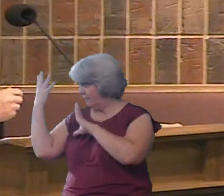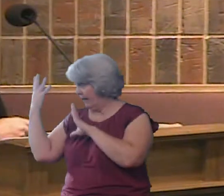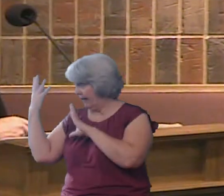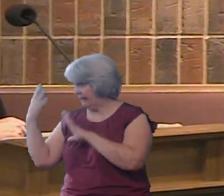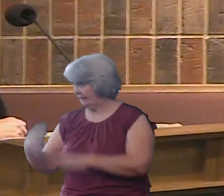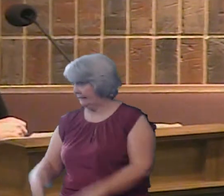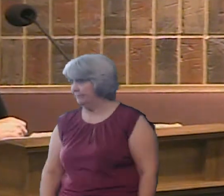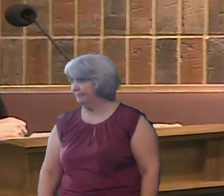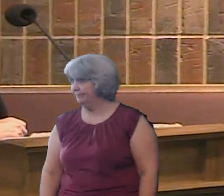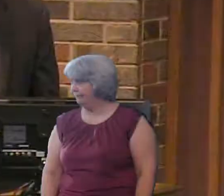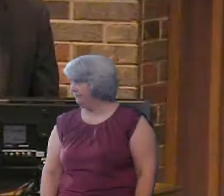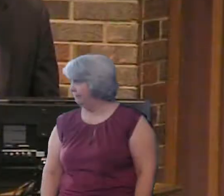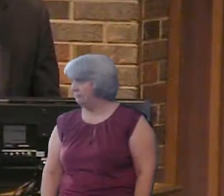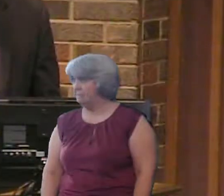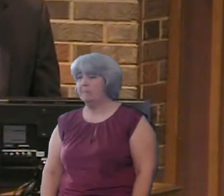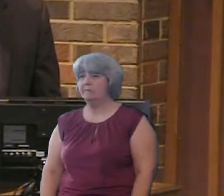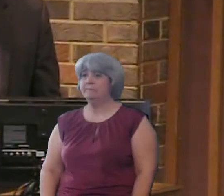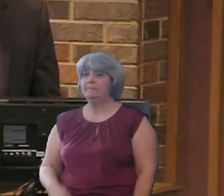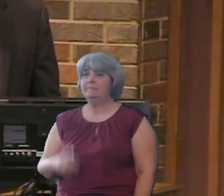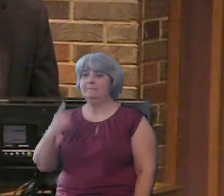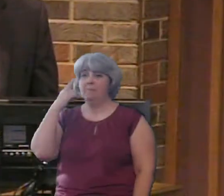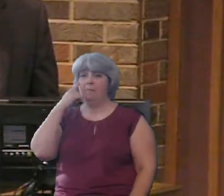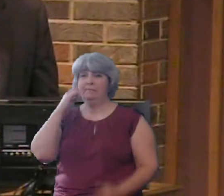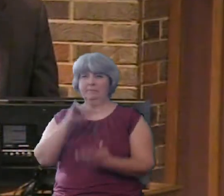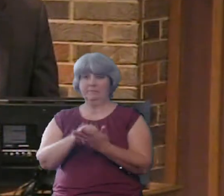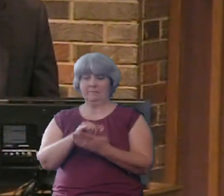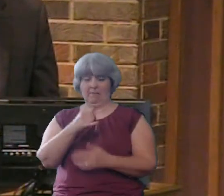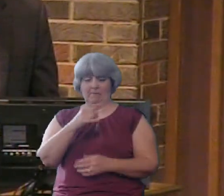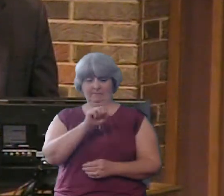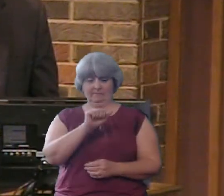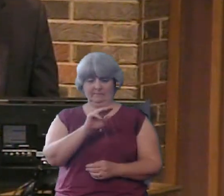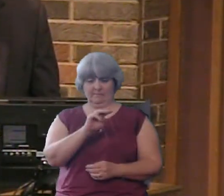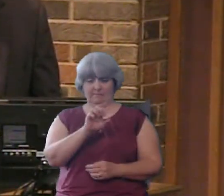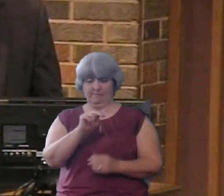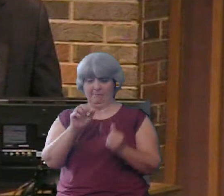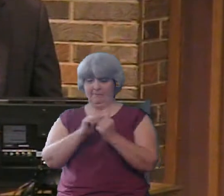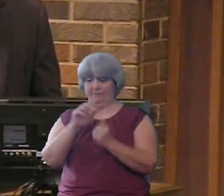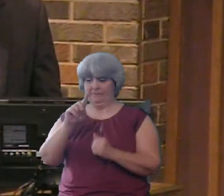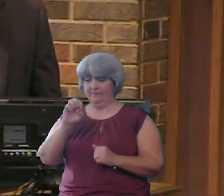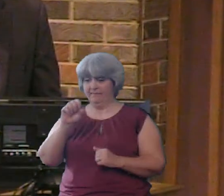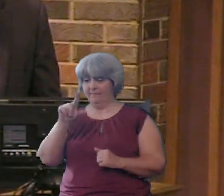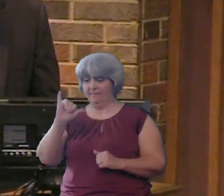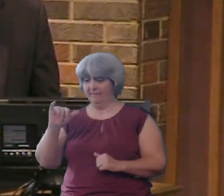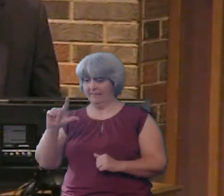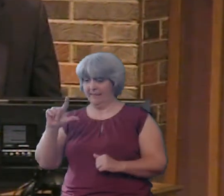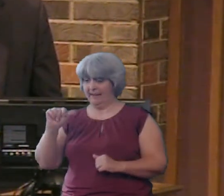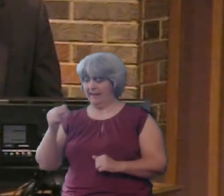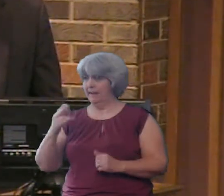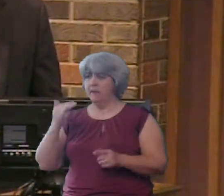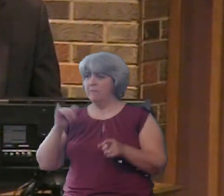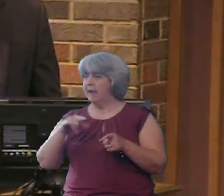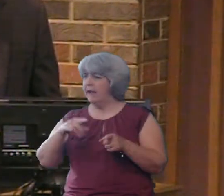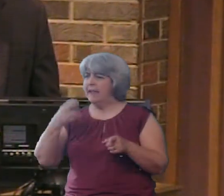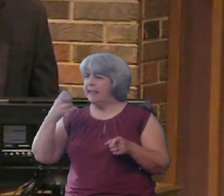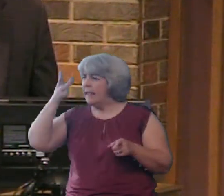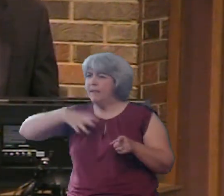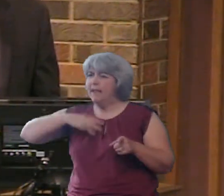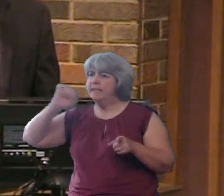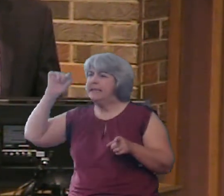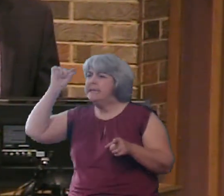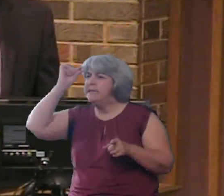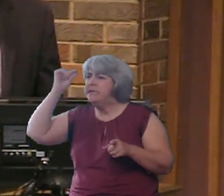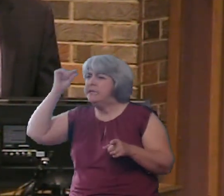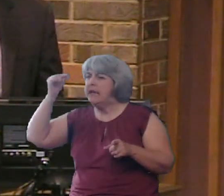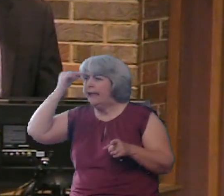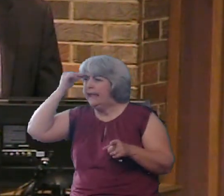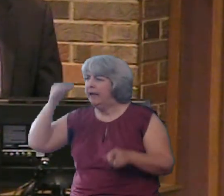You think in the description of his involvement with Delilah that Samson doesn't have a brain in his head. How could he be so twisted by